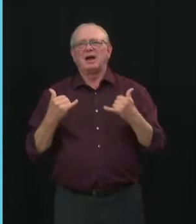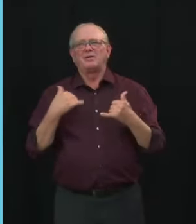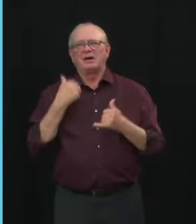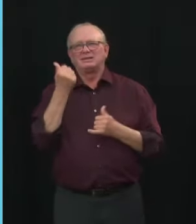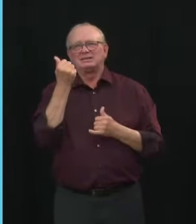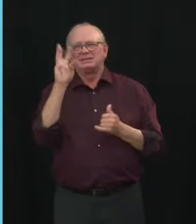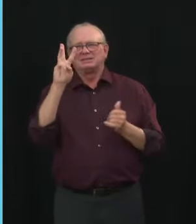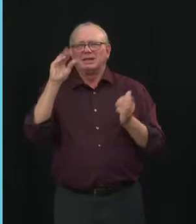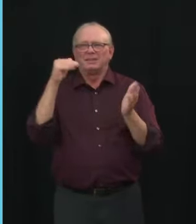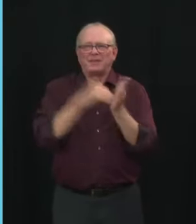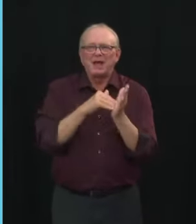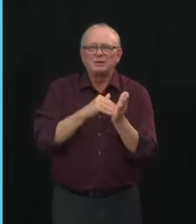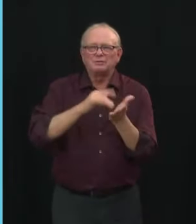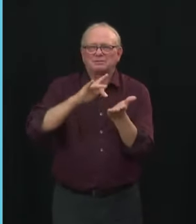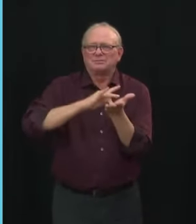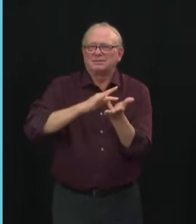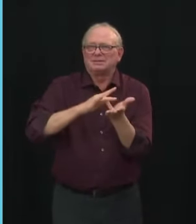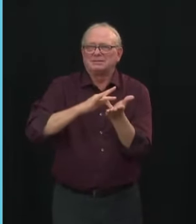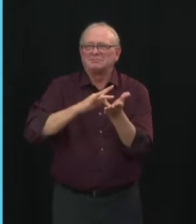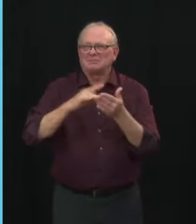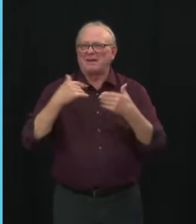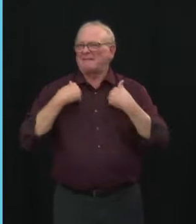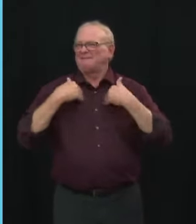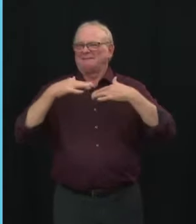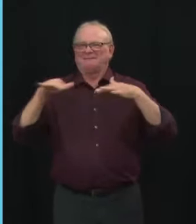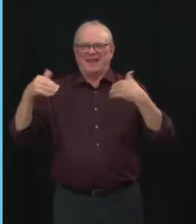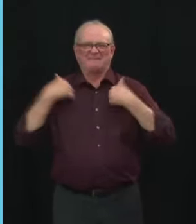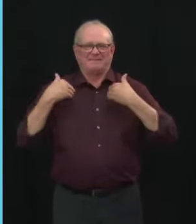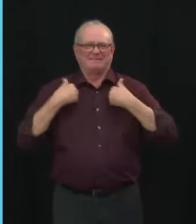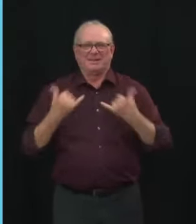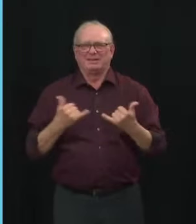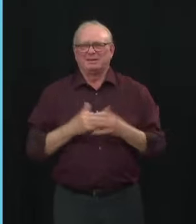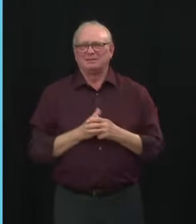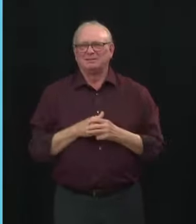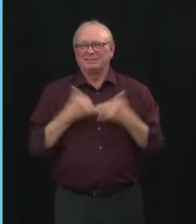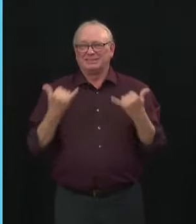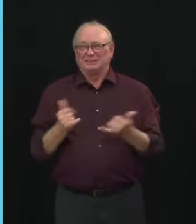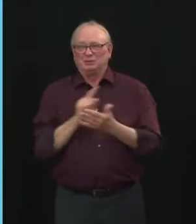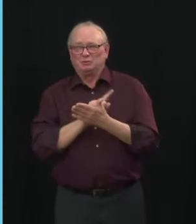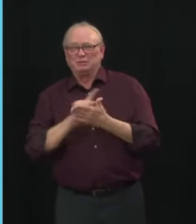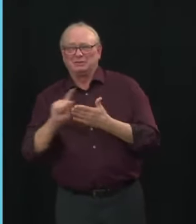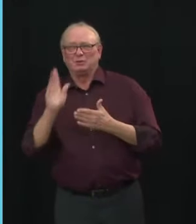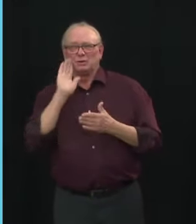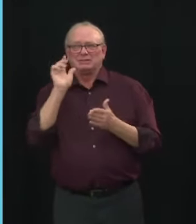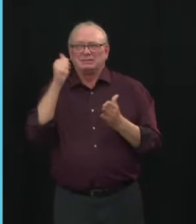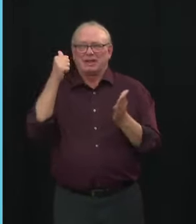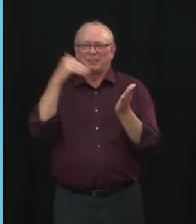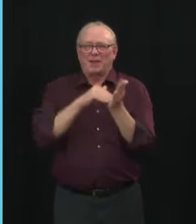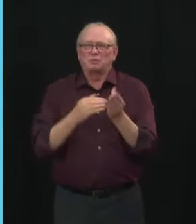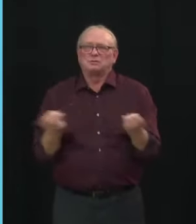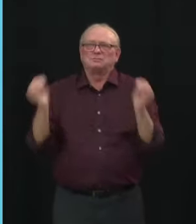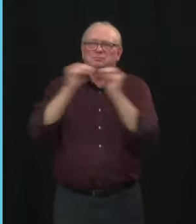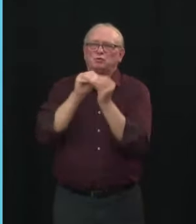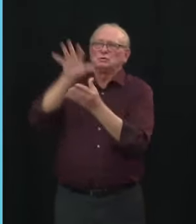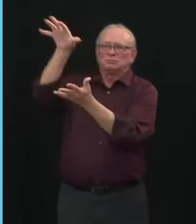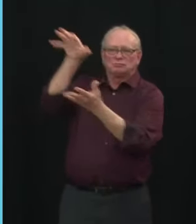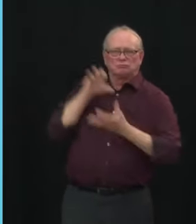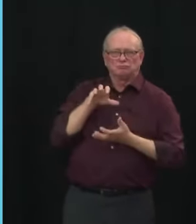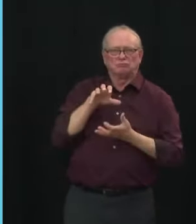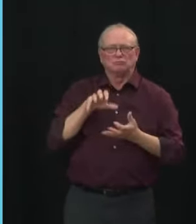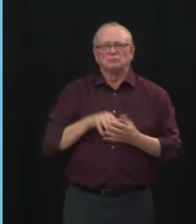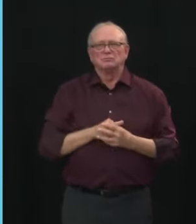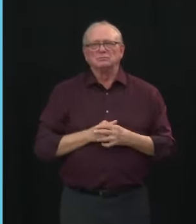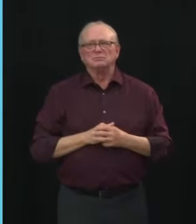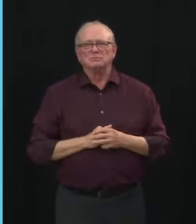coming days. As of April 18th, approximately 1,000 Paxlovid prescriptions have been dispensed, up from about 720 last